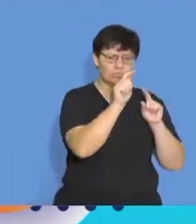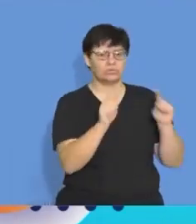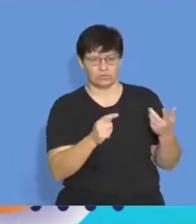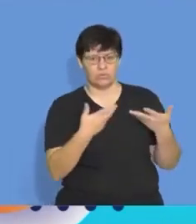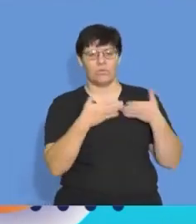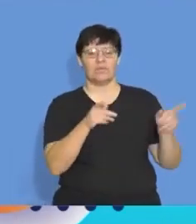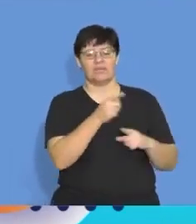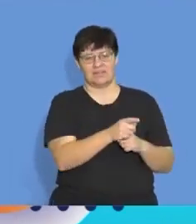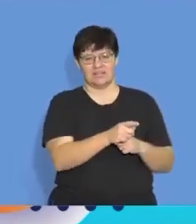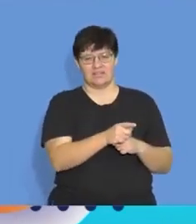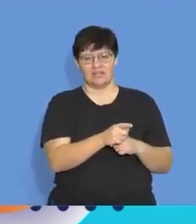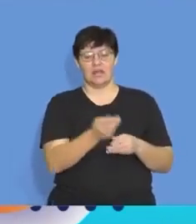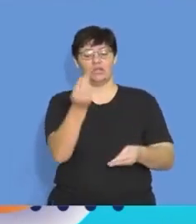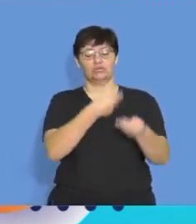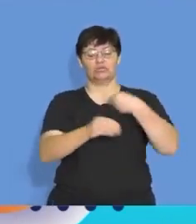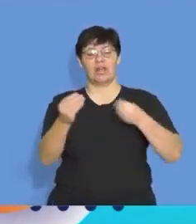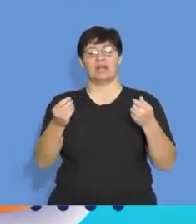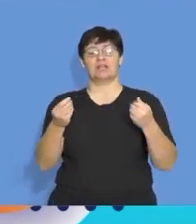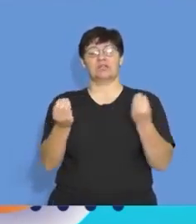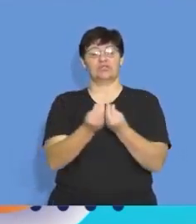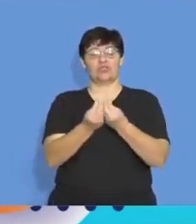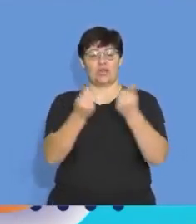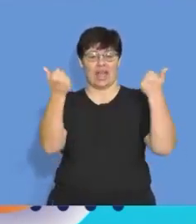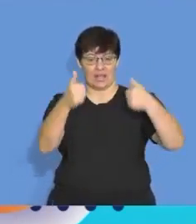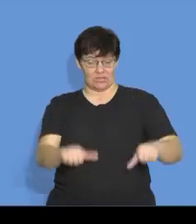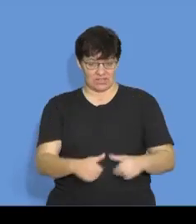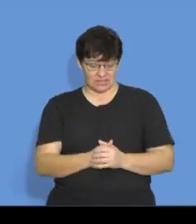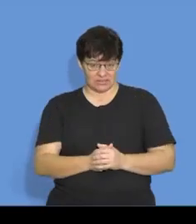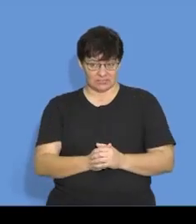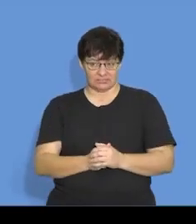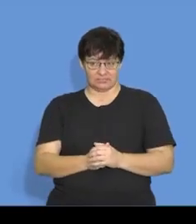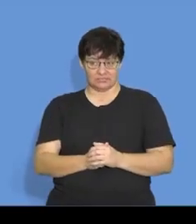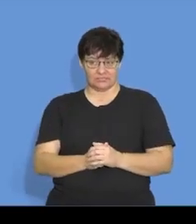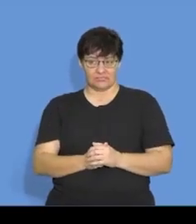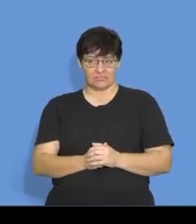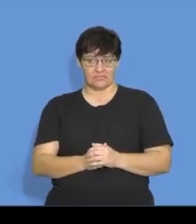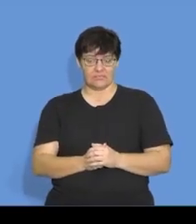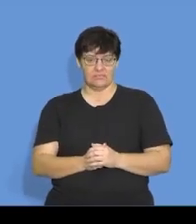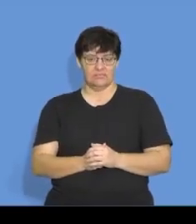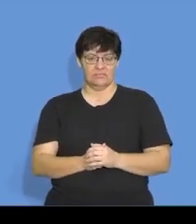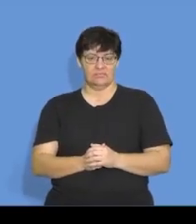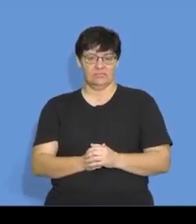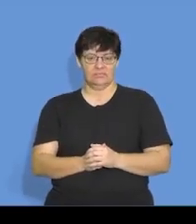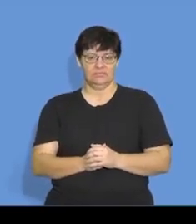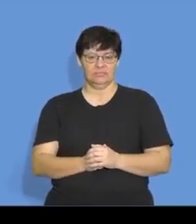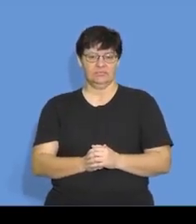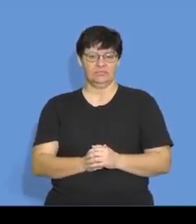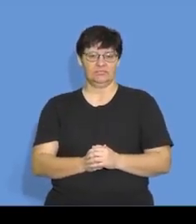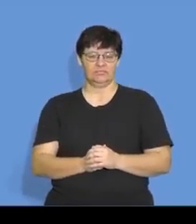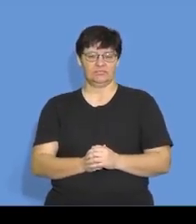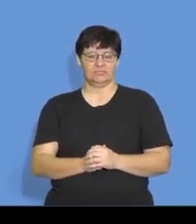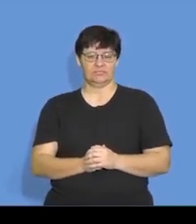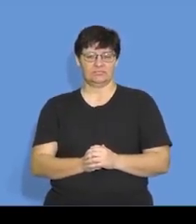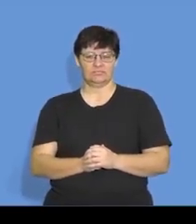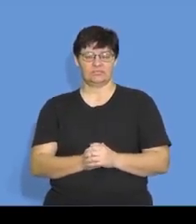do is you open up your trading stock account, right? You open up your trading stock account,